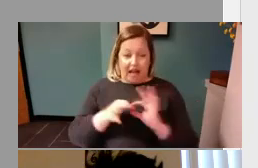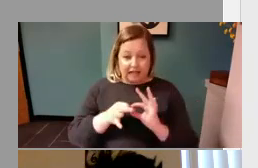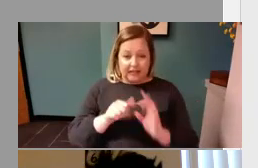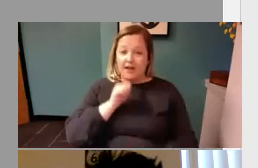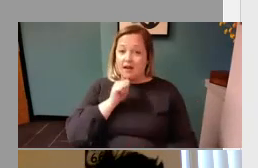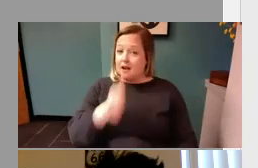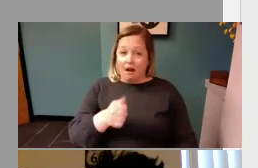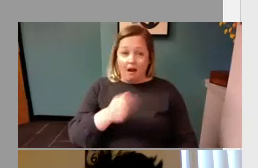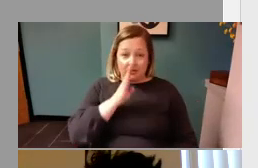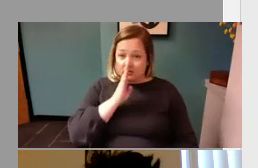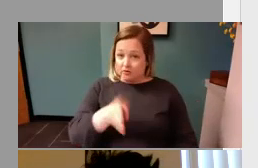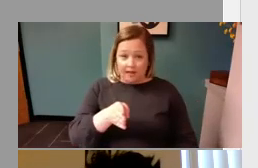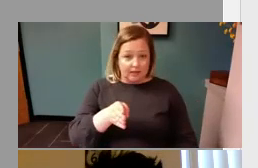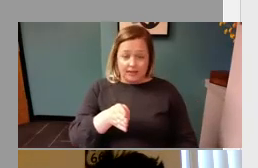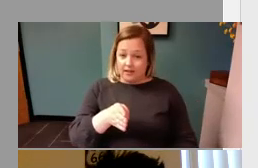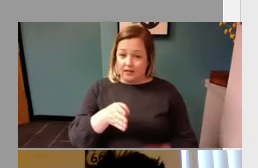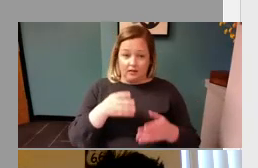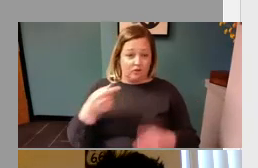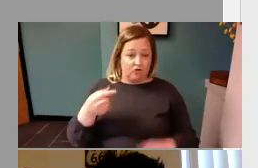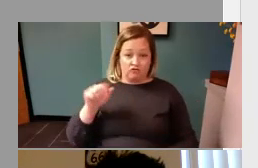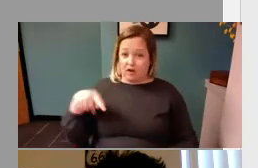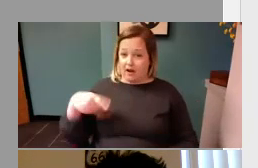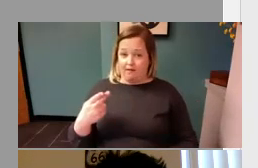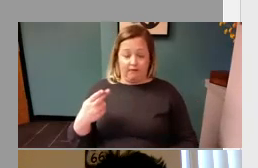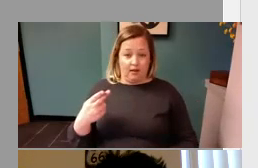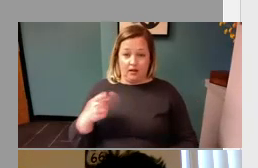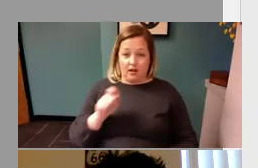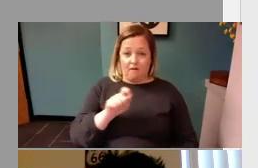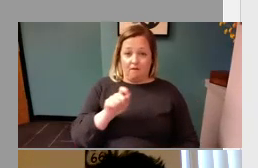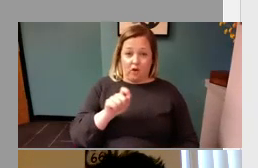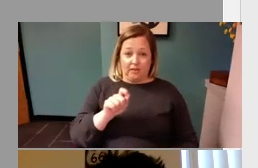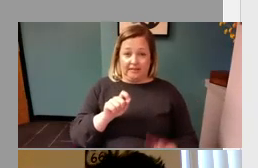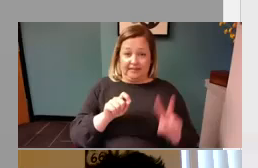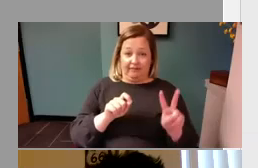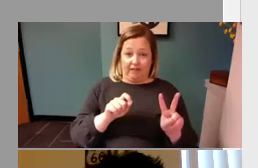W and vertices V and edges E.